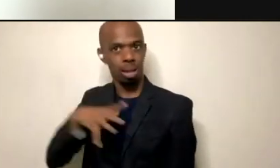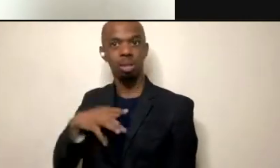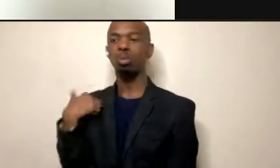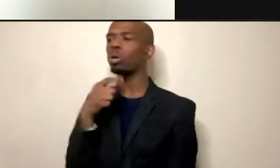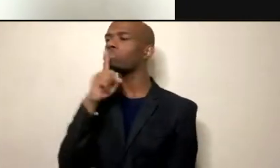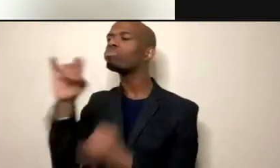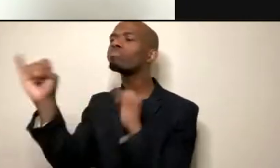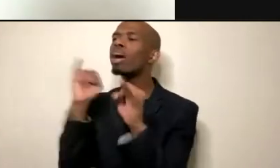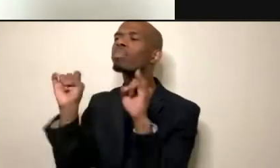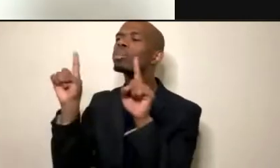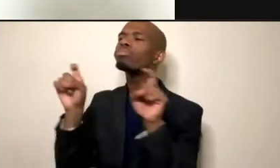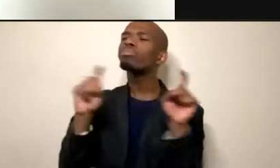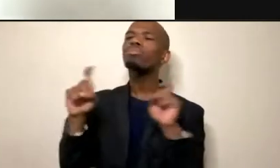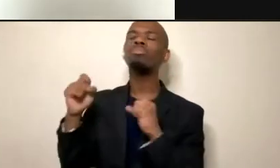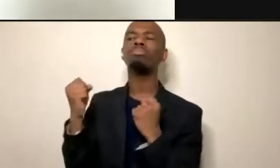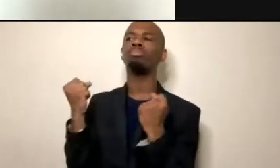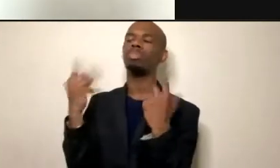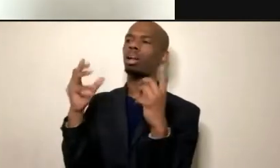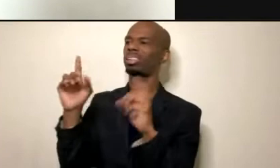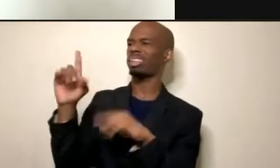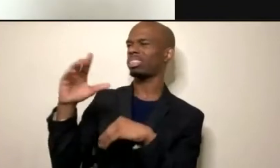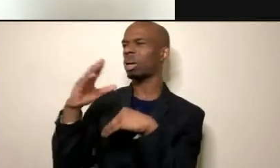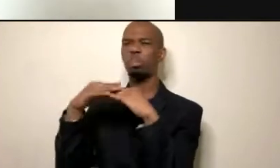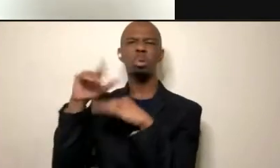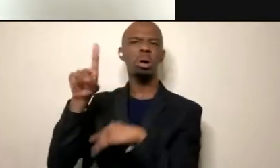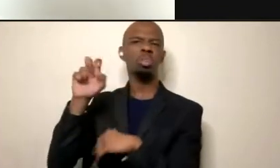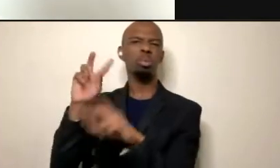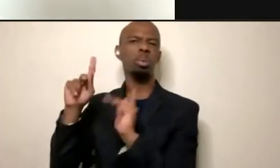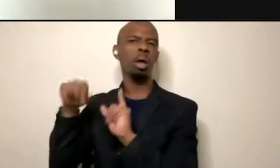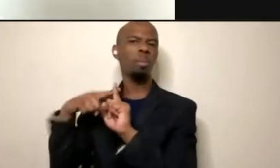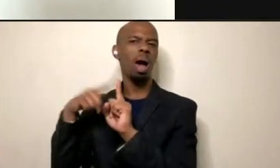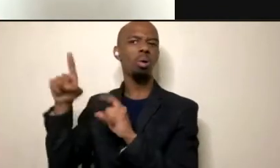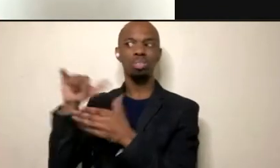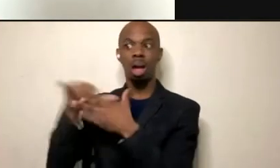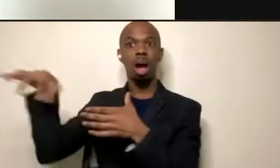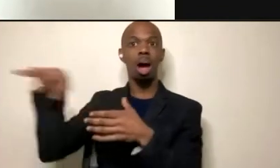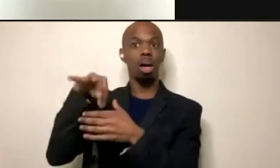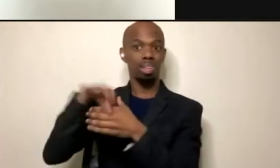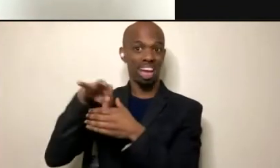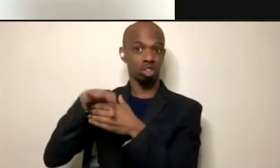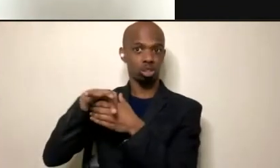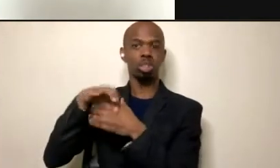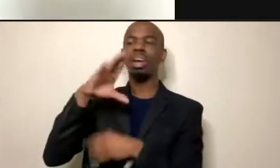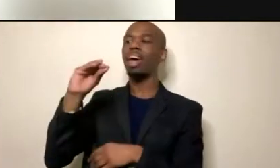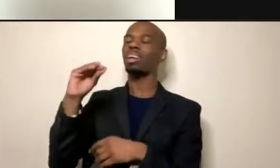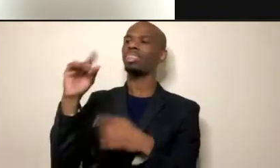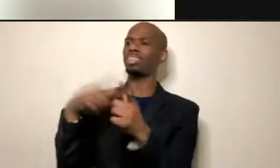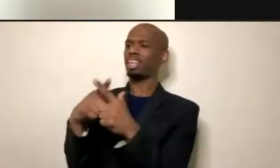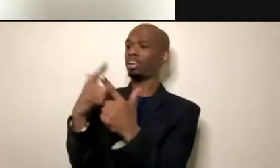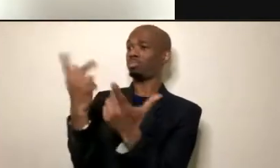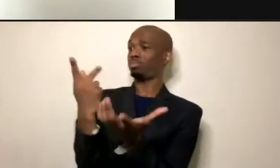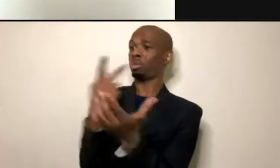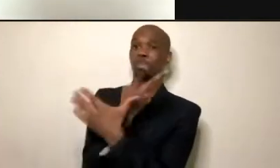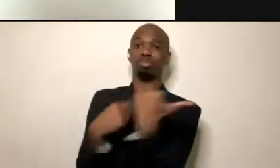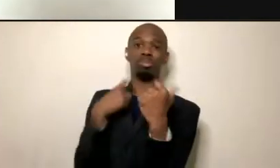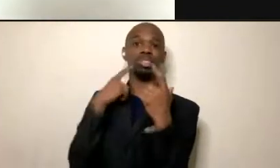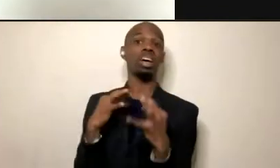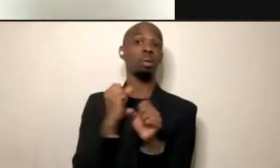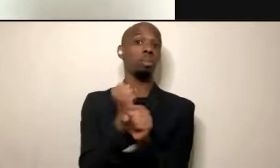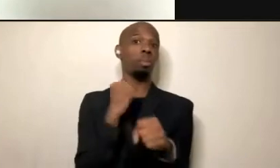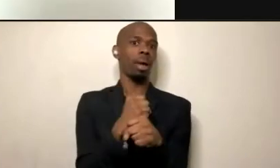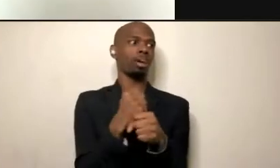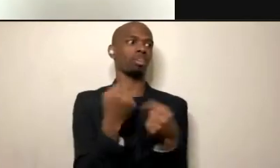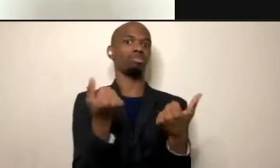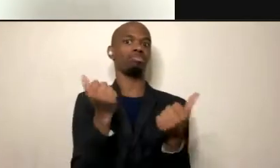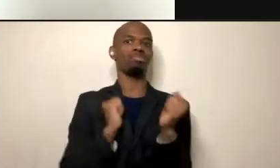100 people, about the election, and made a play about it. But I was able to make sense of it. I